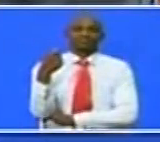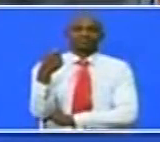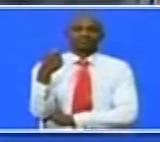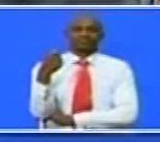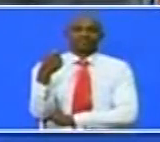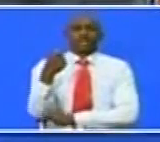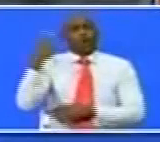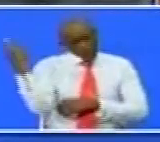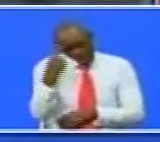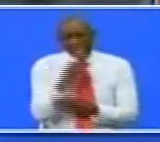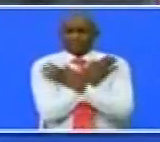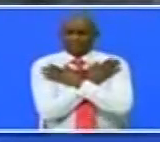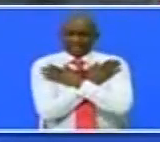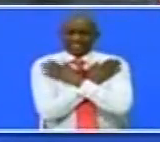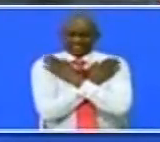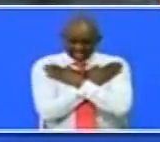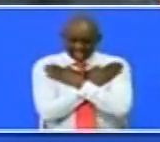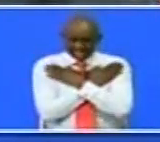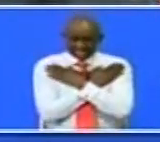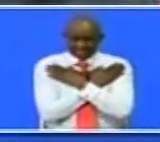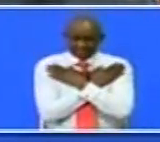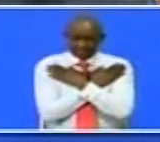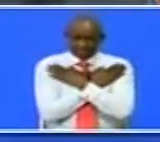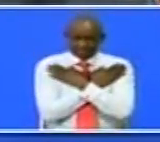The only partner which is really